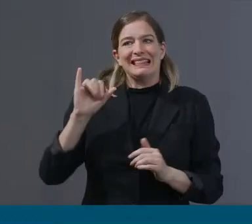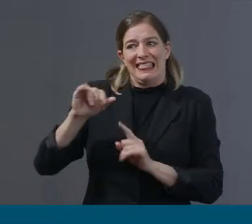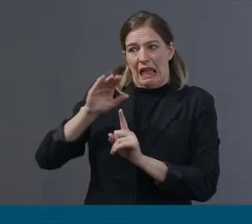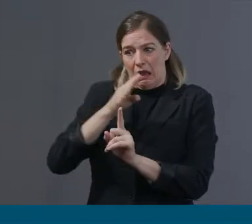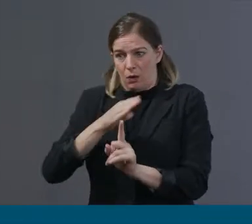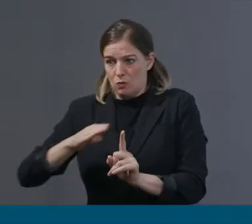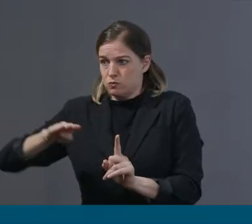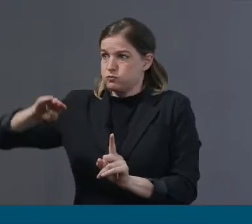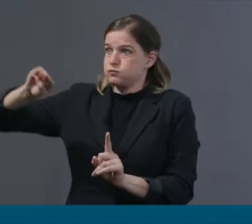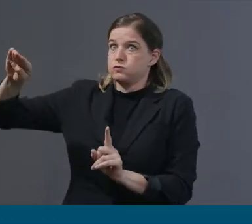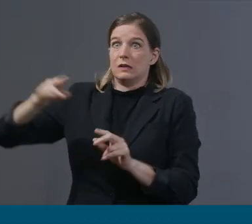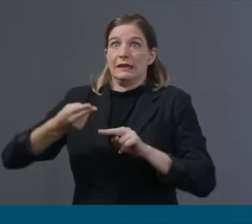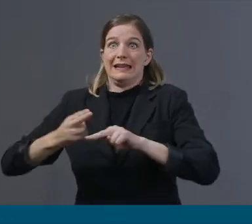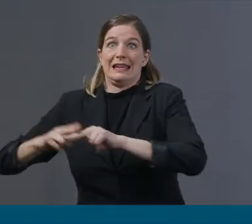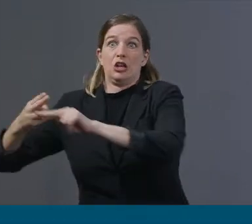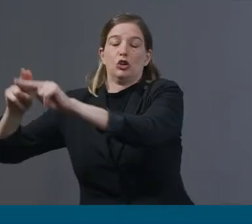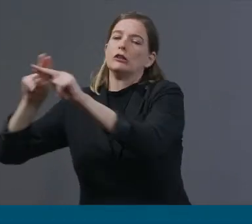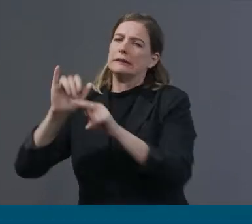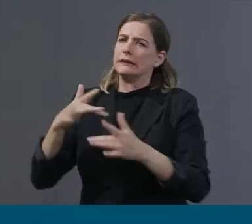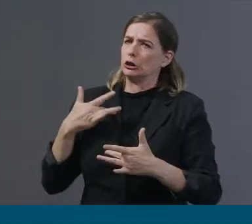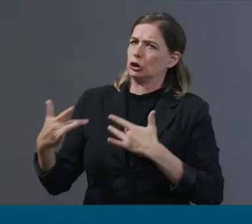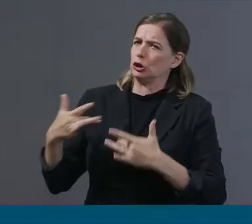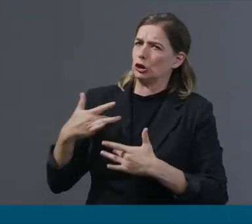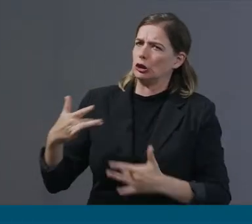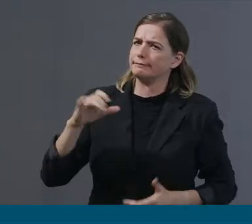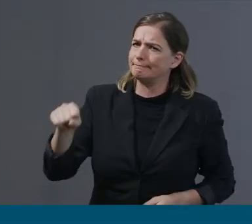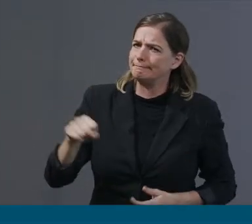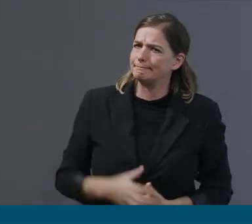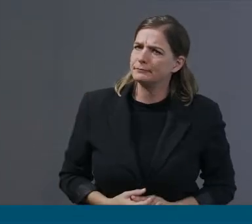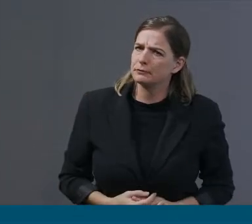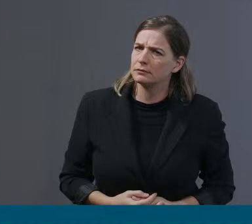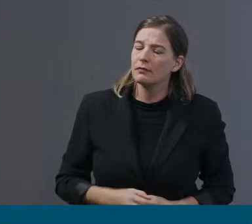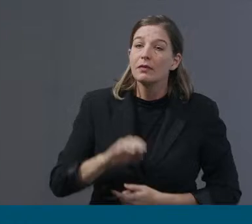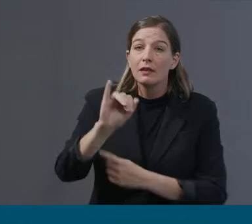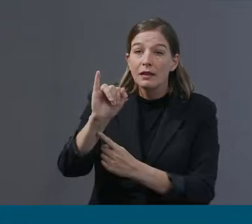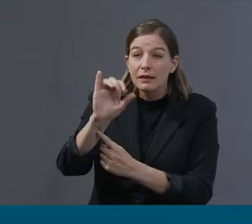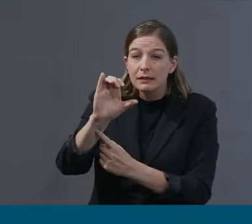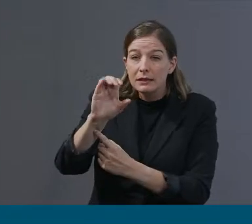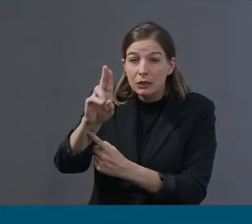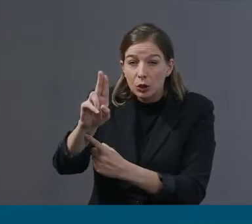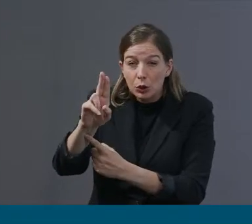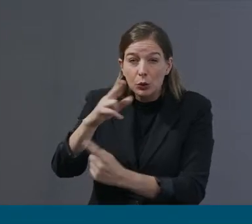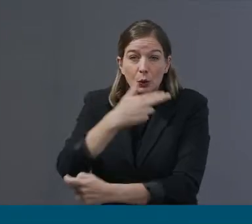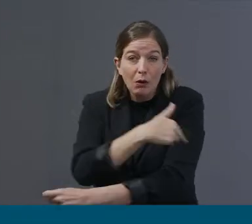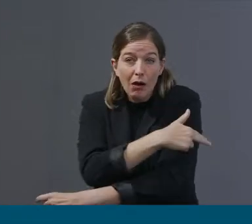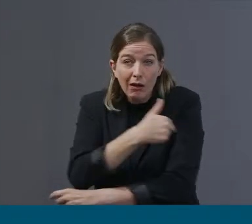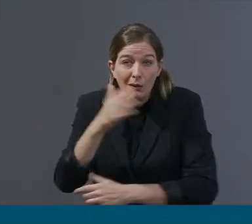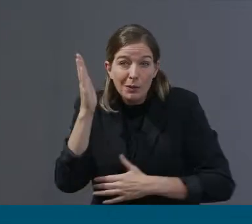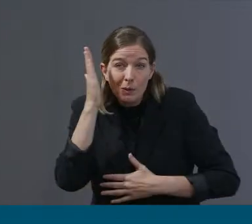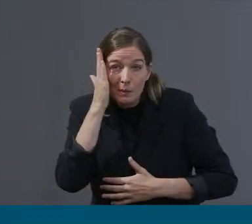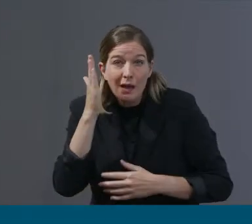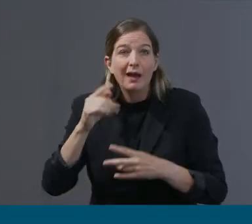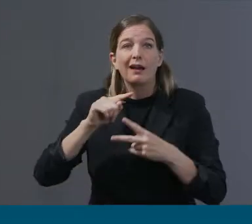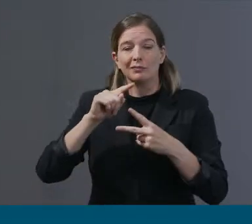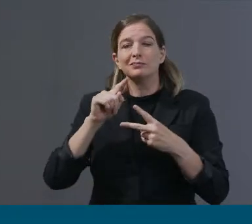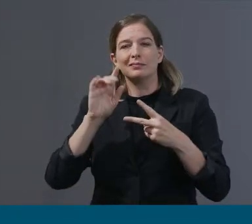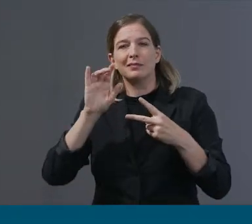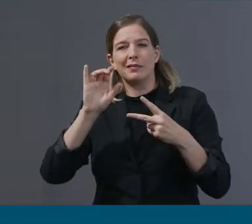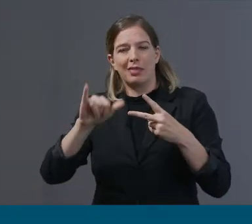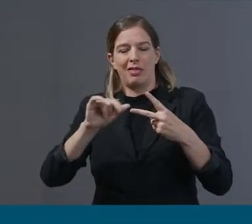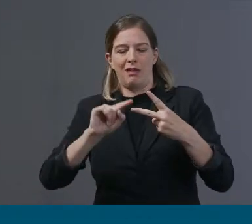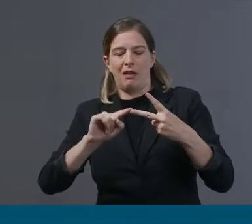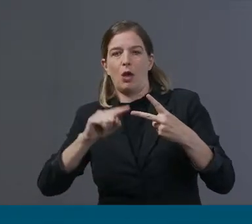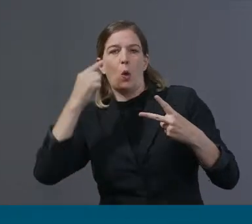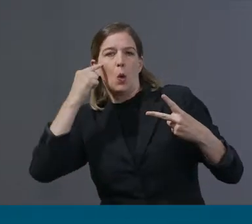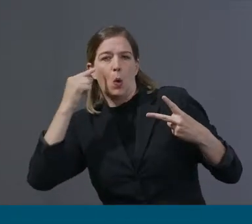concerning. The intensive care unit hospital beds, the gold is ICU beds for COVID-19